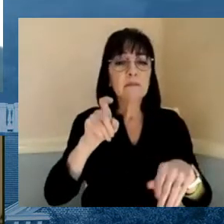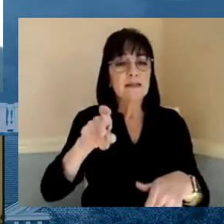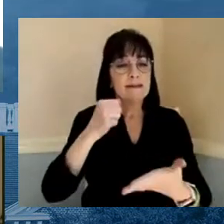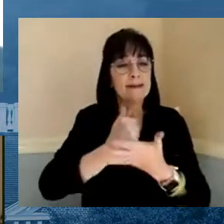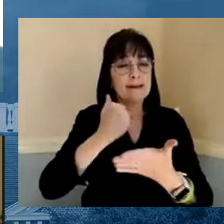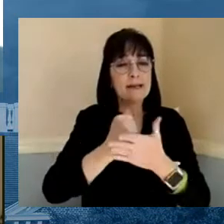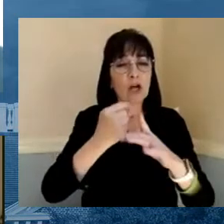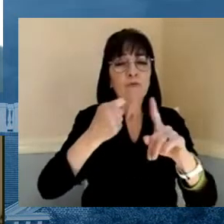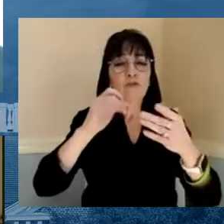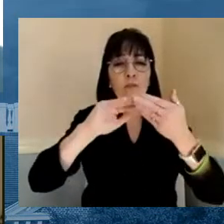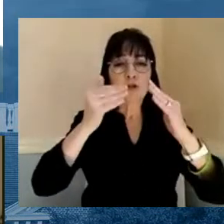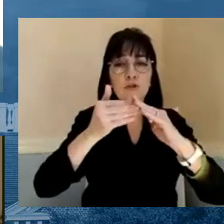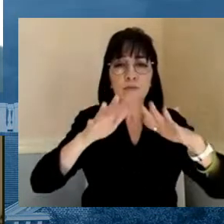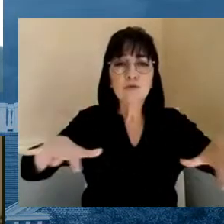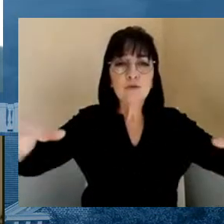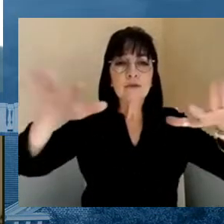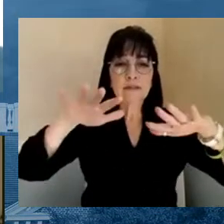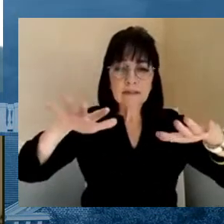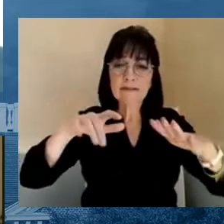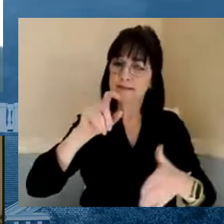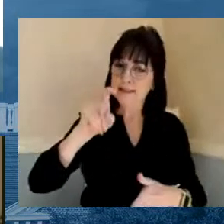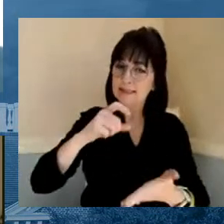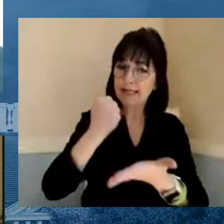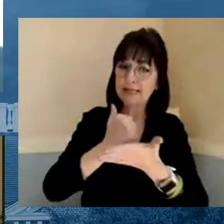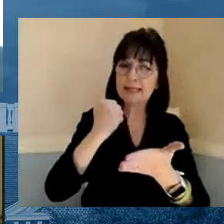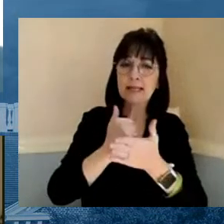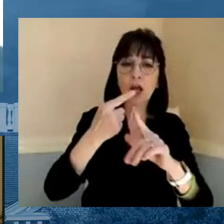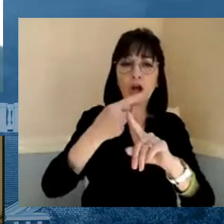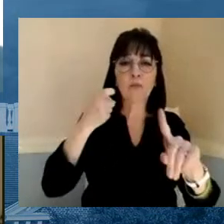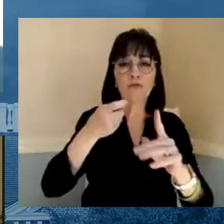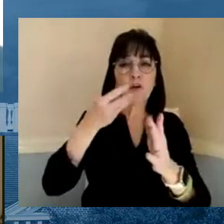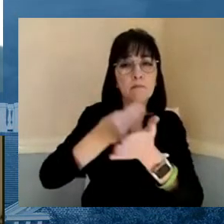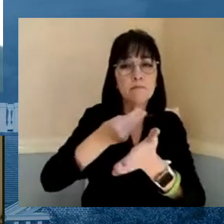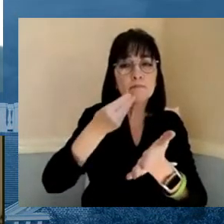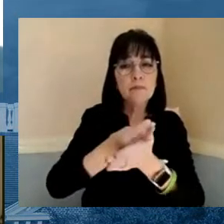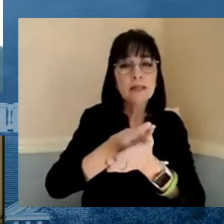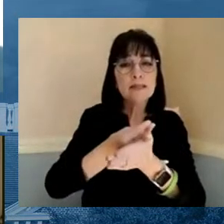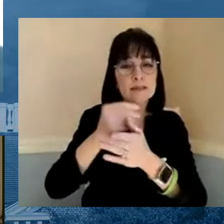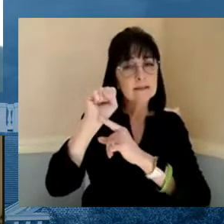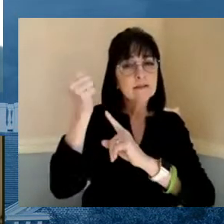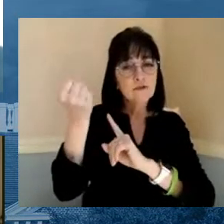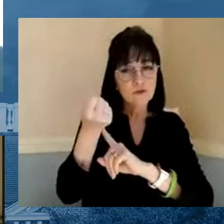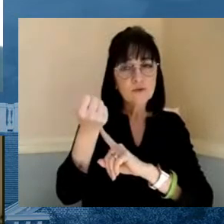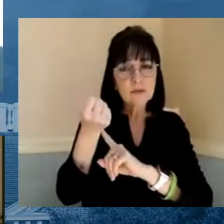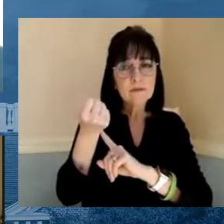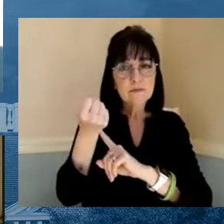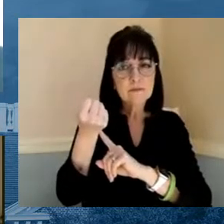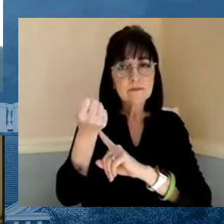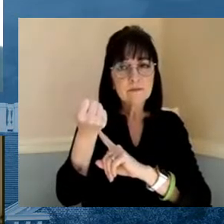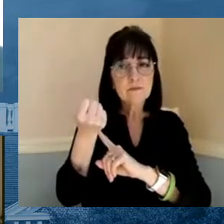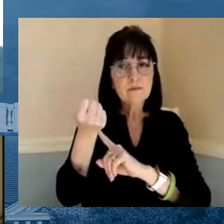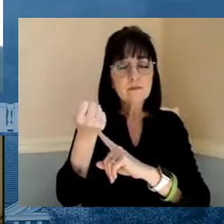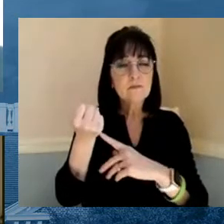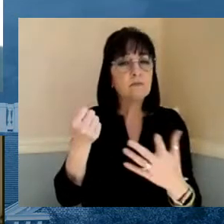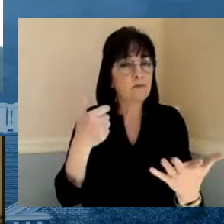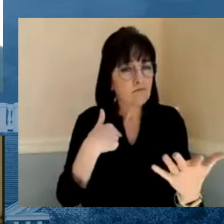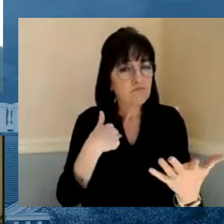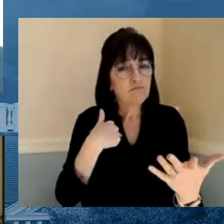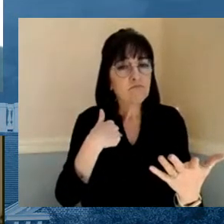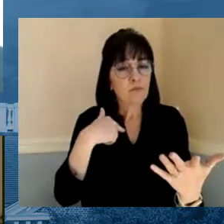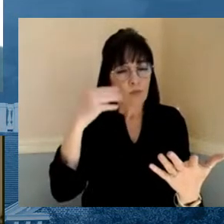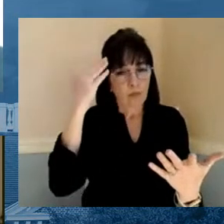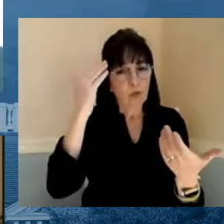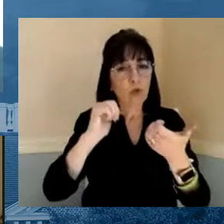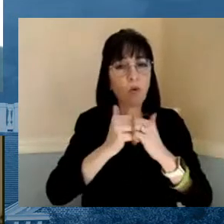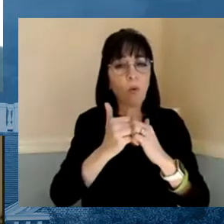to look at some funding situations that I know you're fully aware of. But as in past years, we know how to come together and to